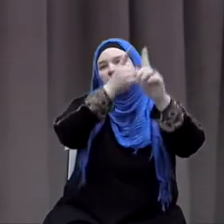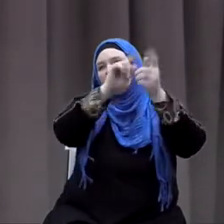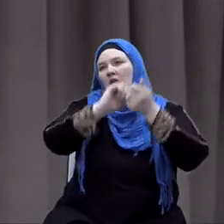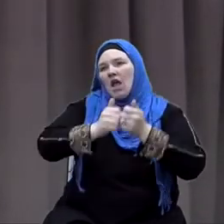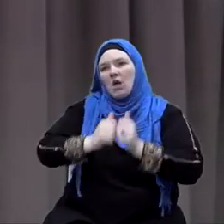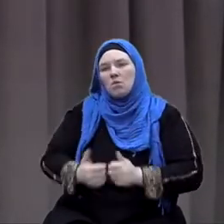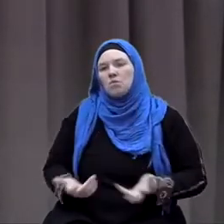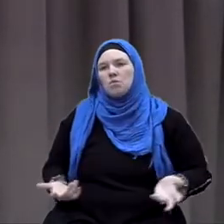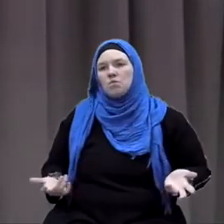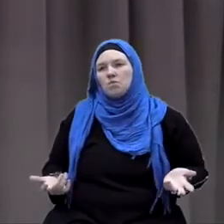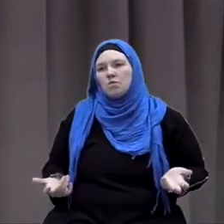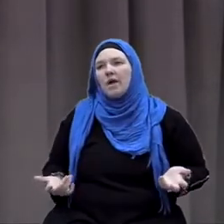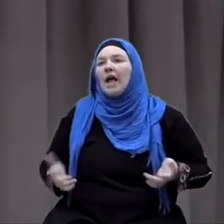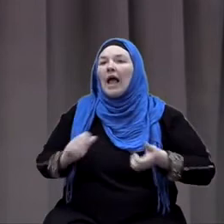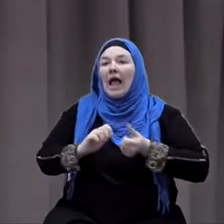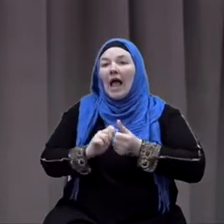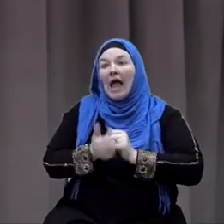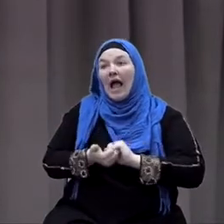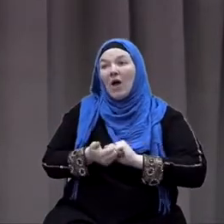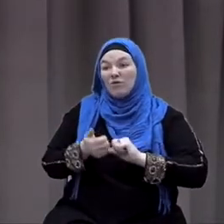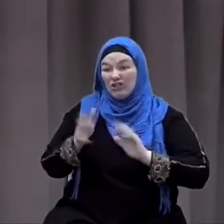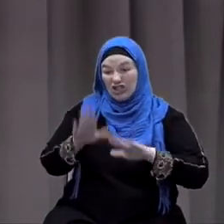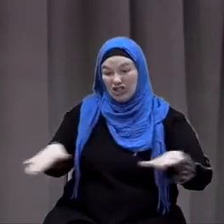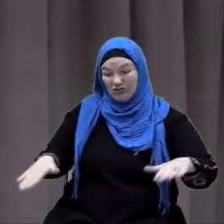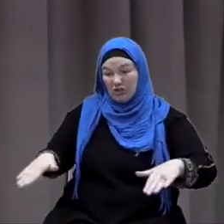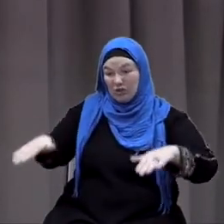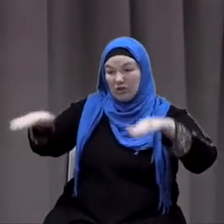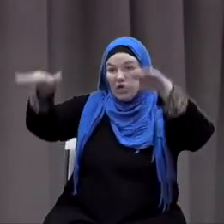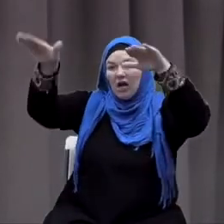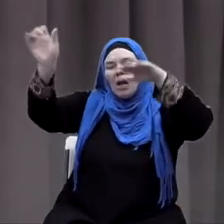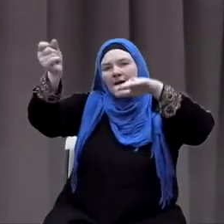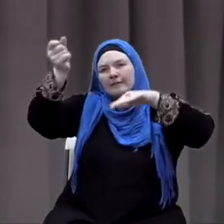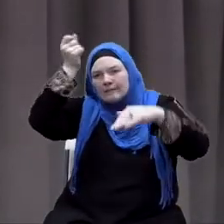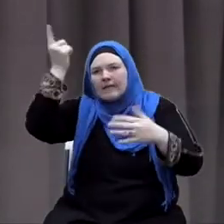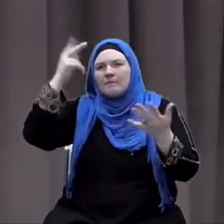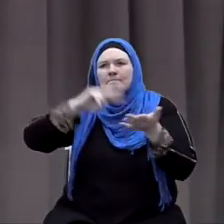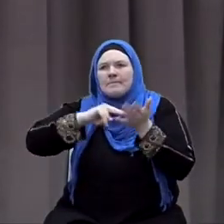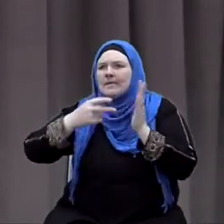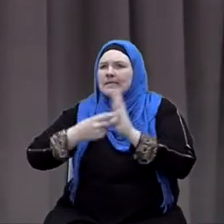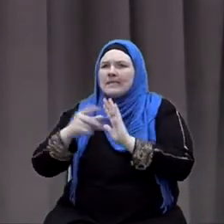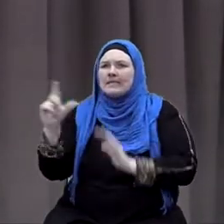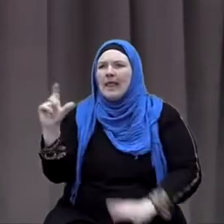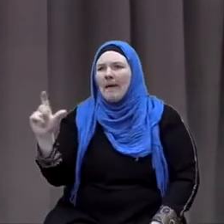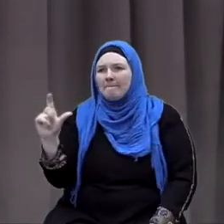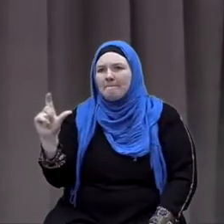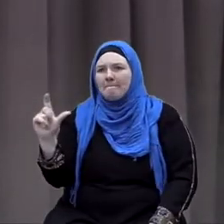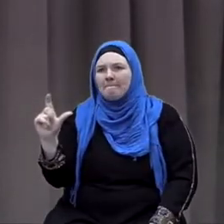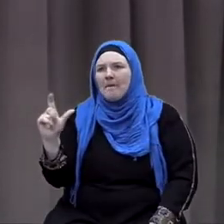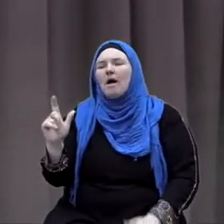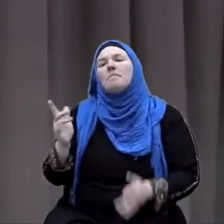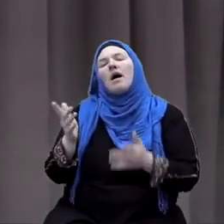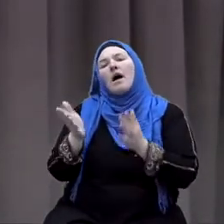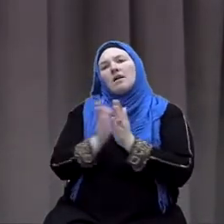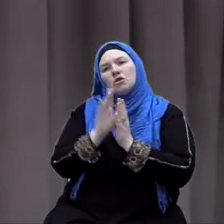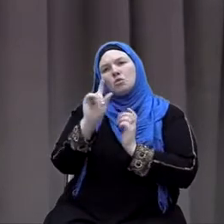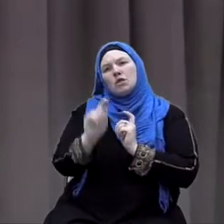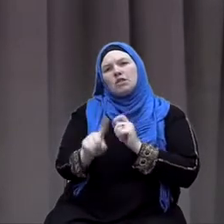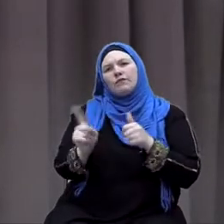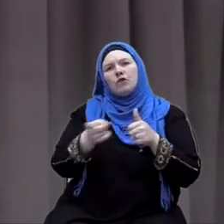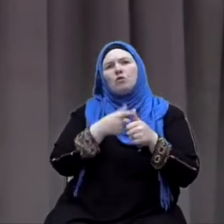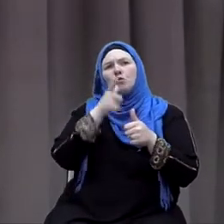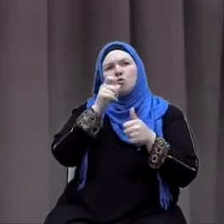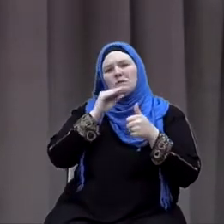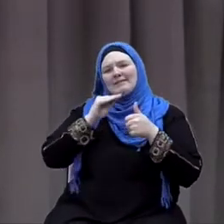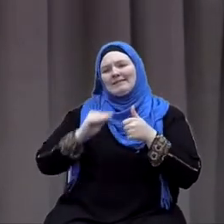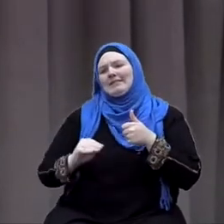the message of Islam? How would they themselves understand Islam? But let's ask the other question. Who's going to